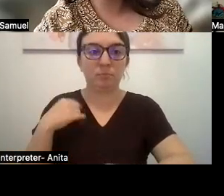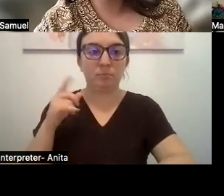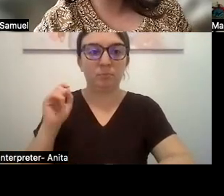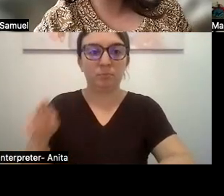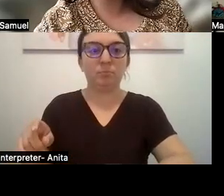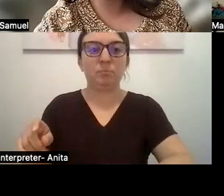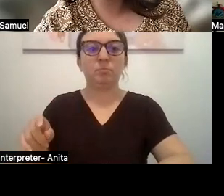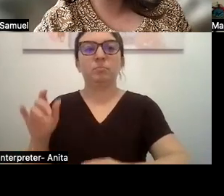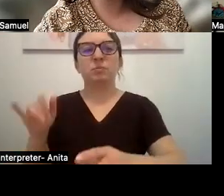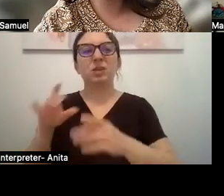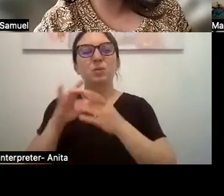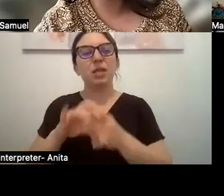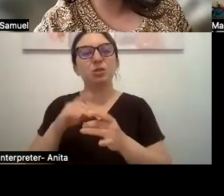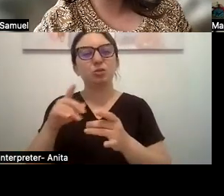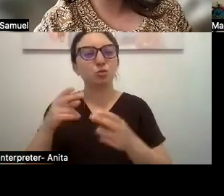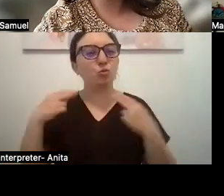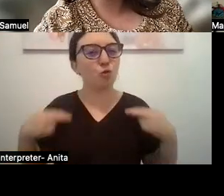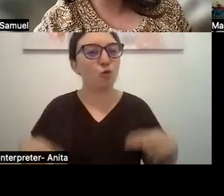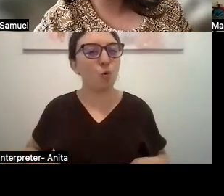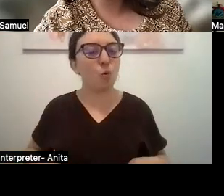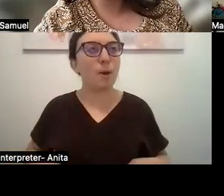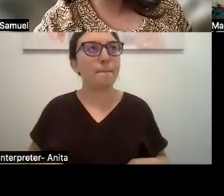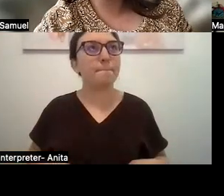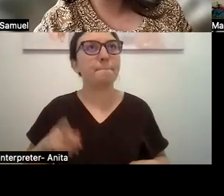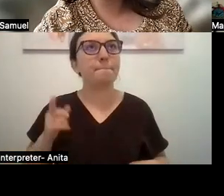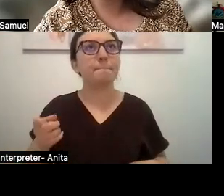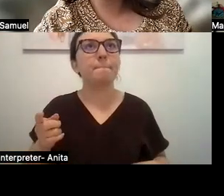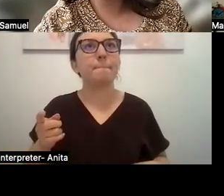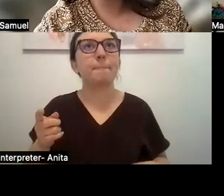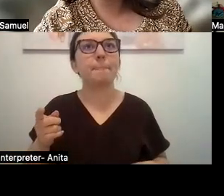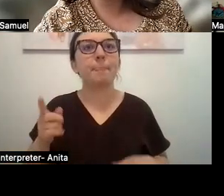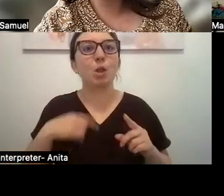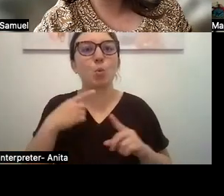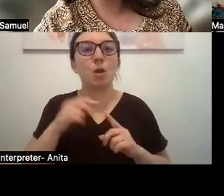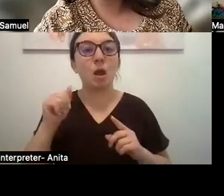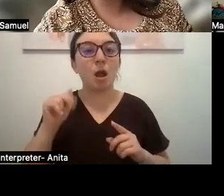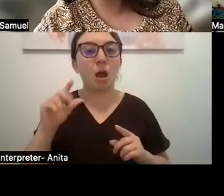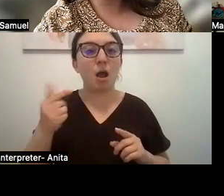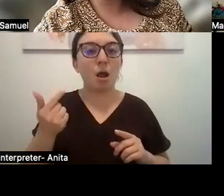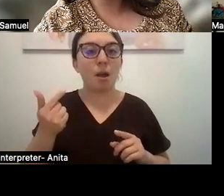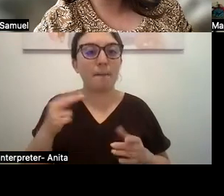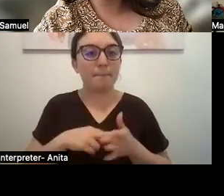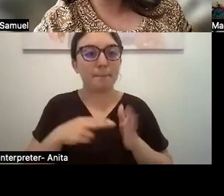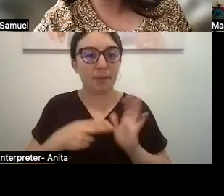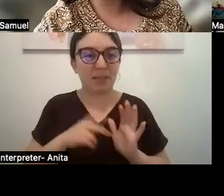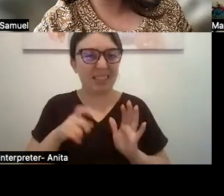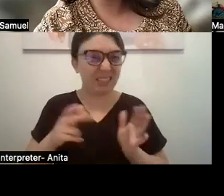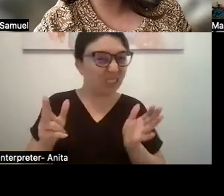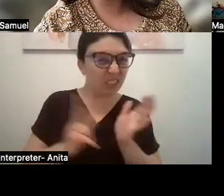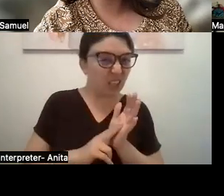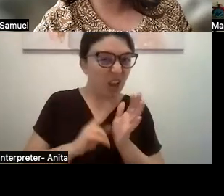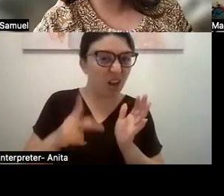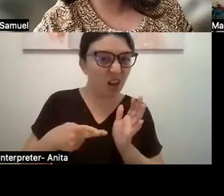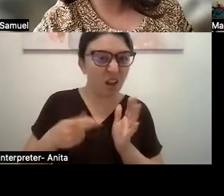Regarding the uniforms that you said in August, do we need to sign up somewhere, or